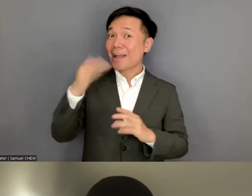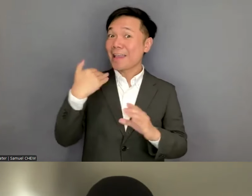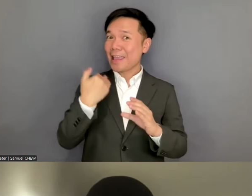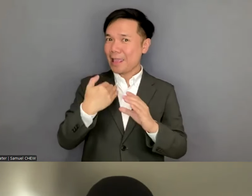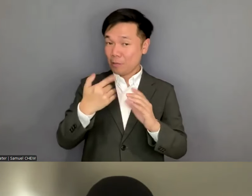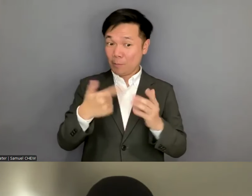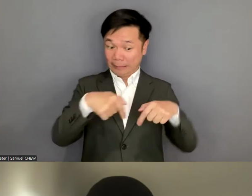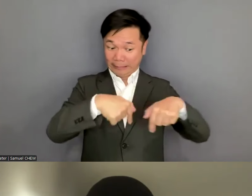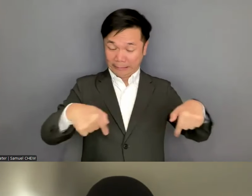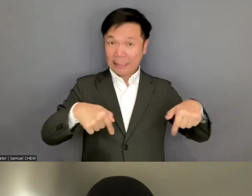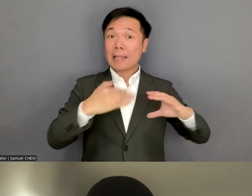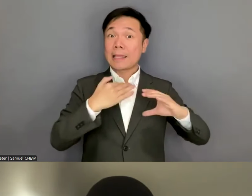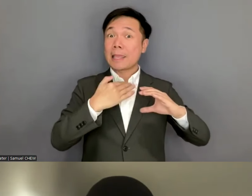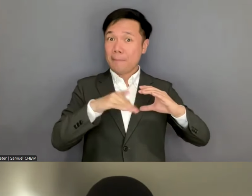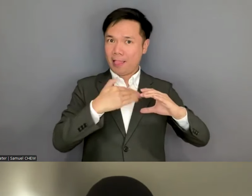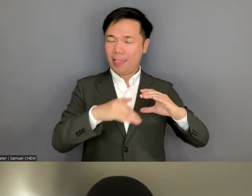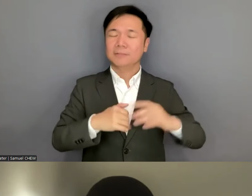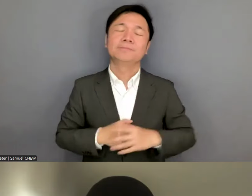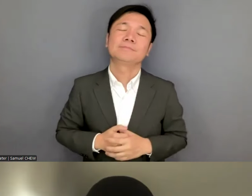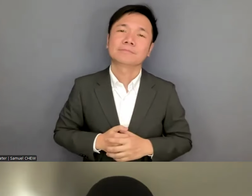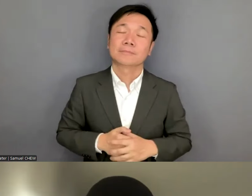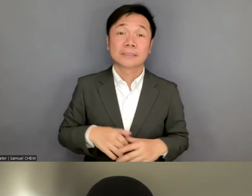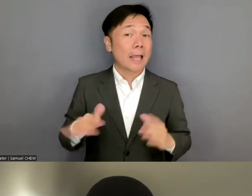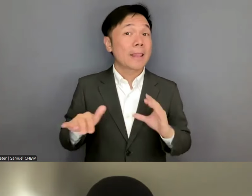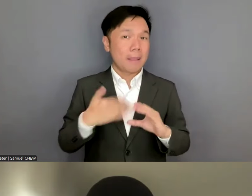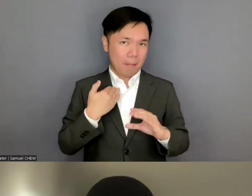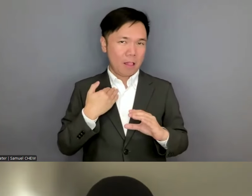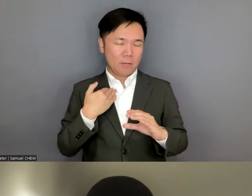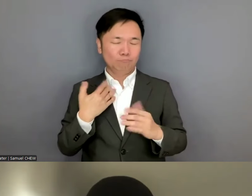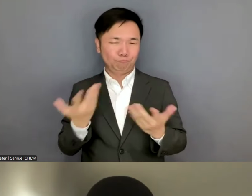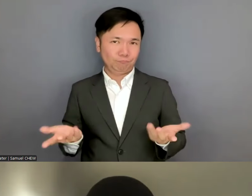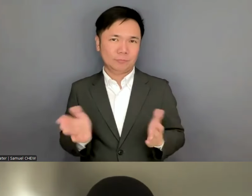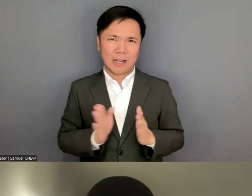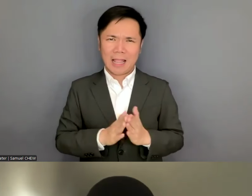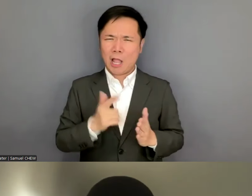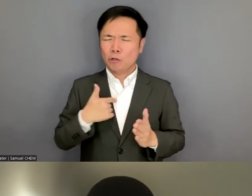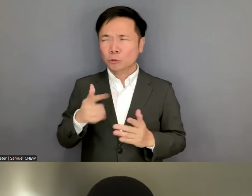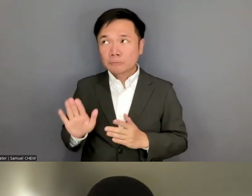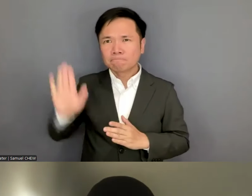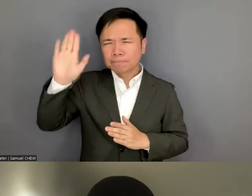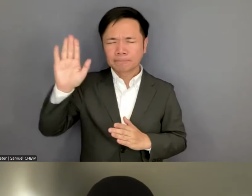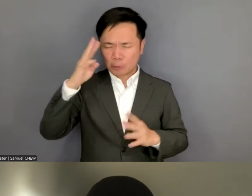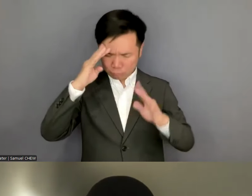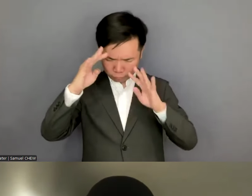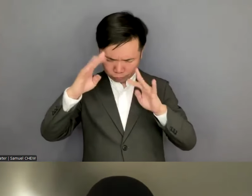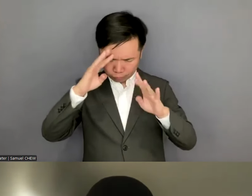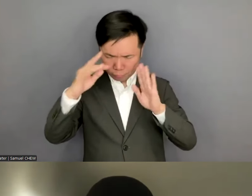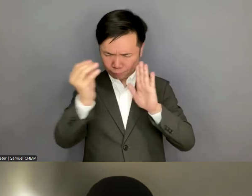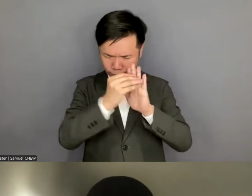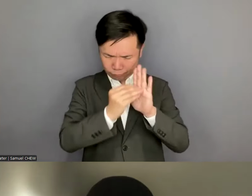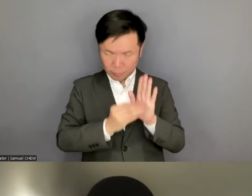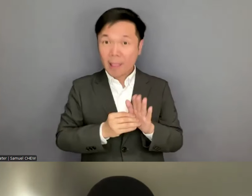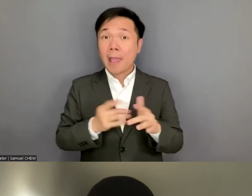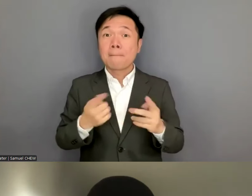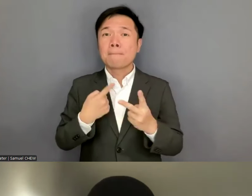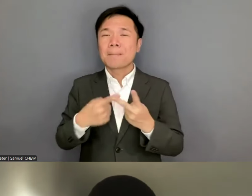kindly, in order to start thinking about how we can shape this panel, how you can also participate, the organization can participate